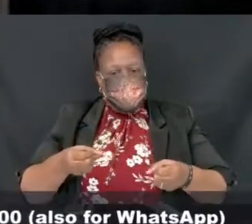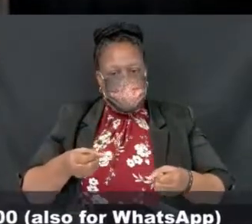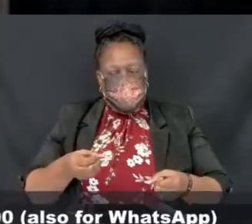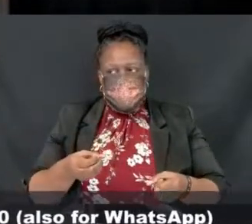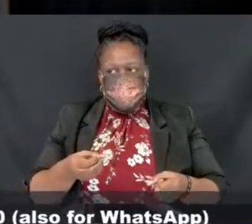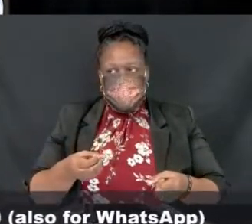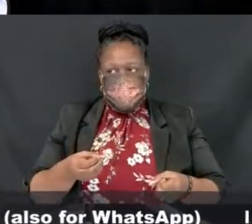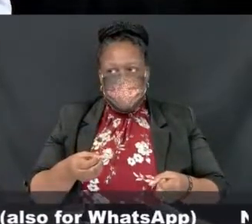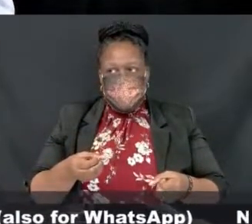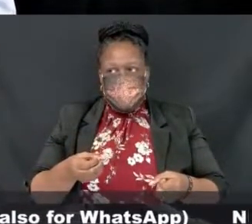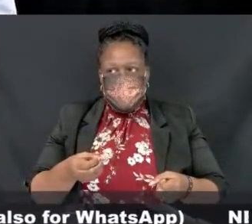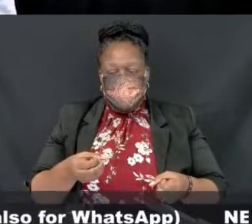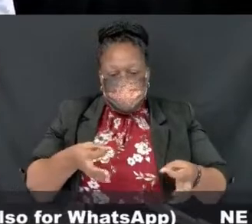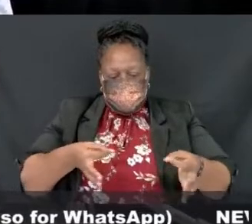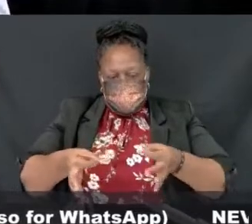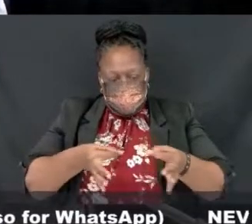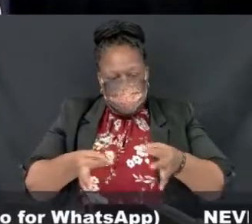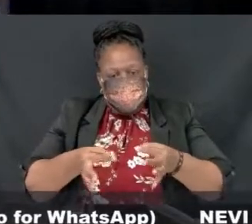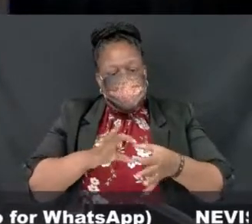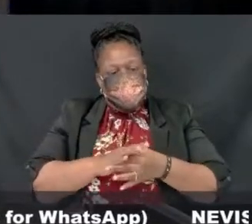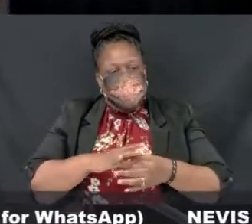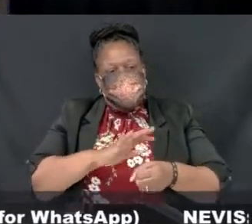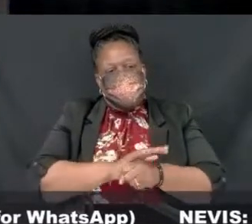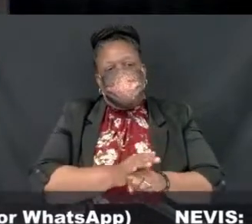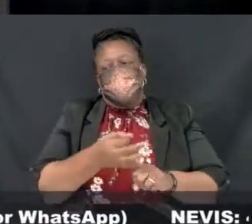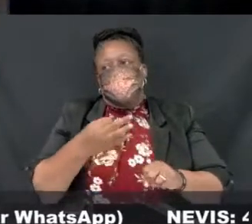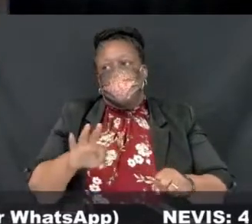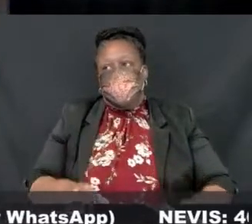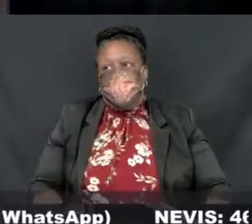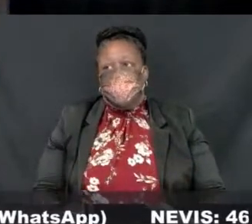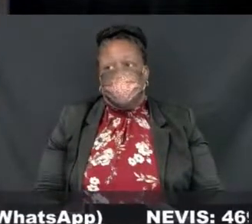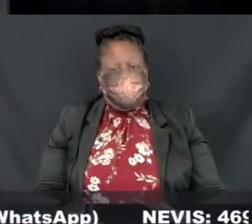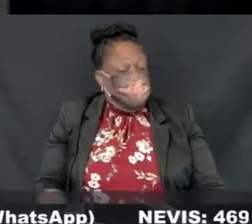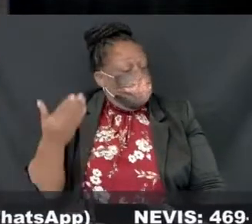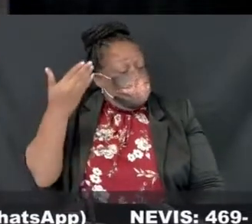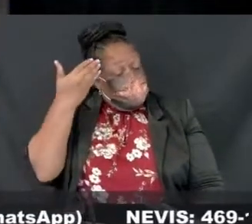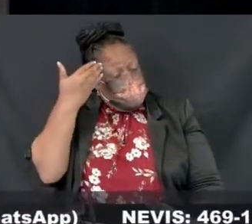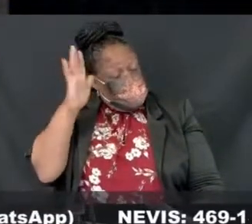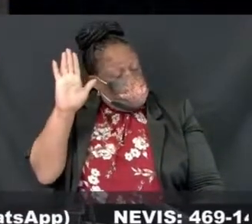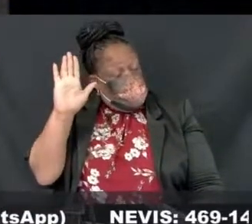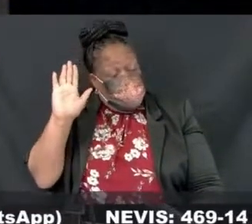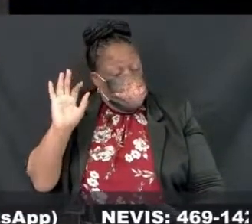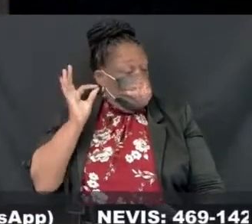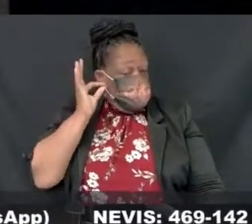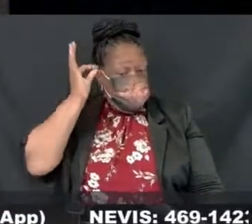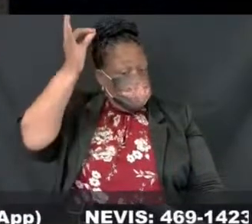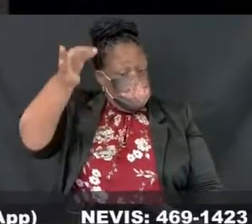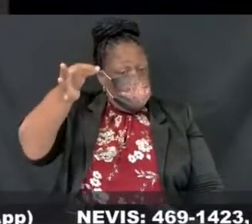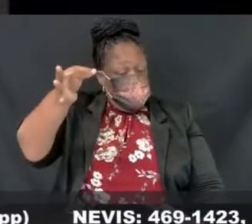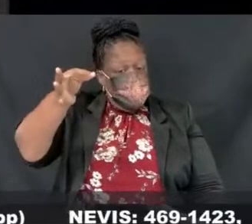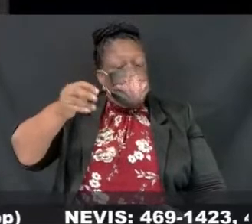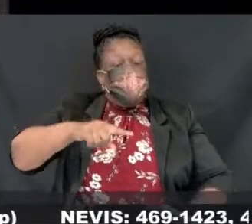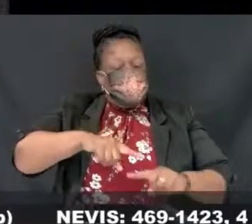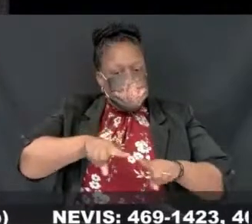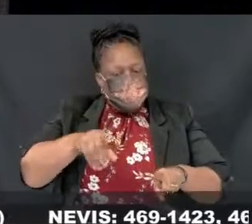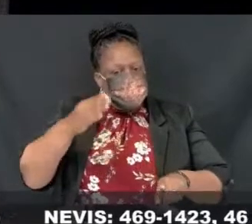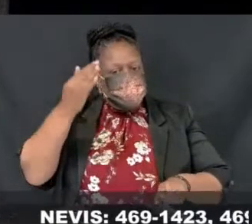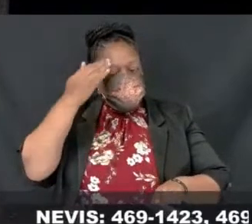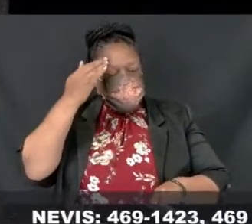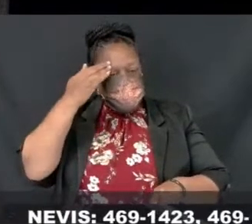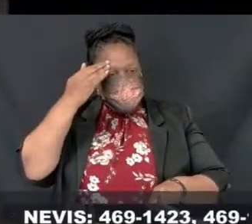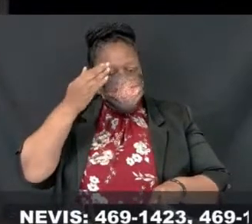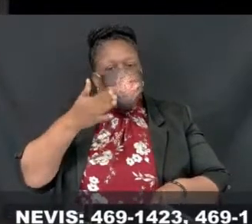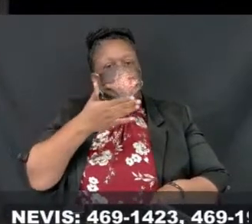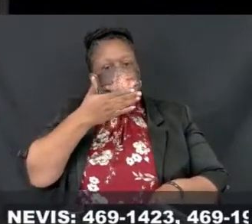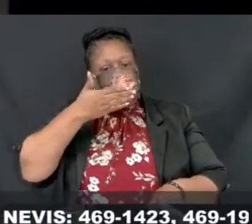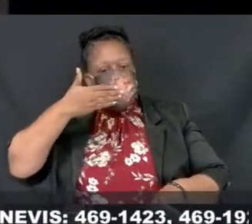management of the pandemic thus far. We do not know what lies ahead, but what we do know is that we are in a